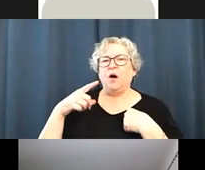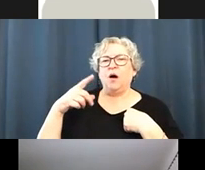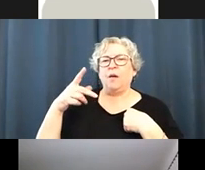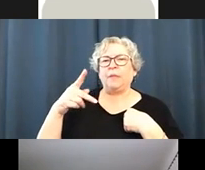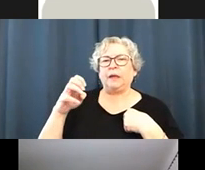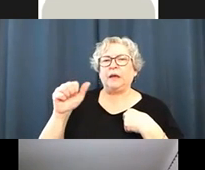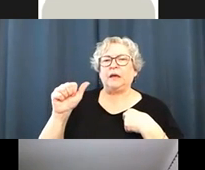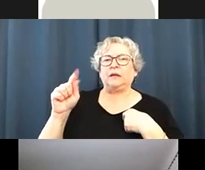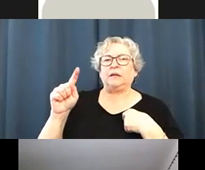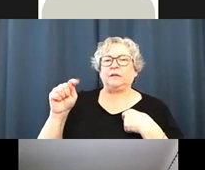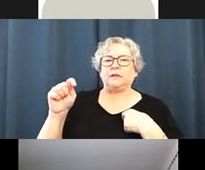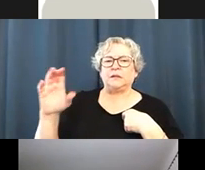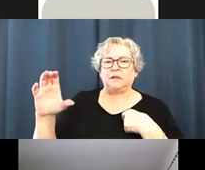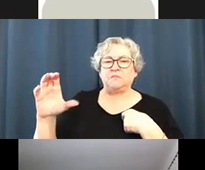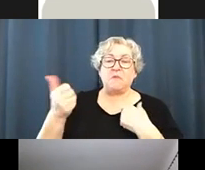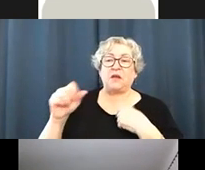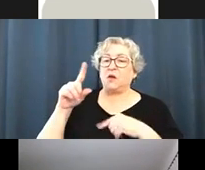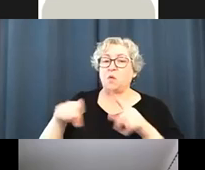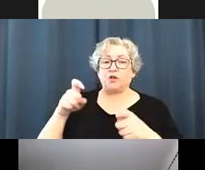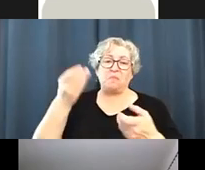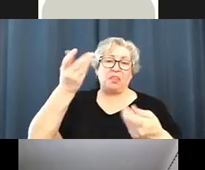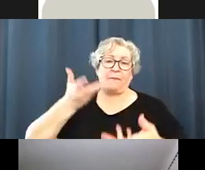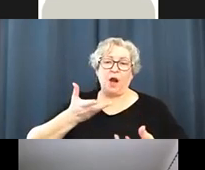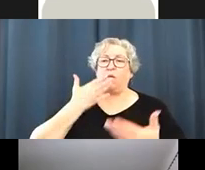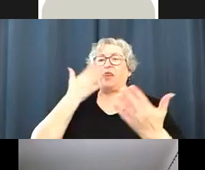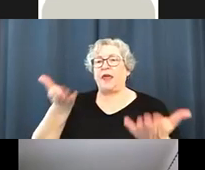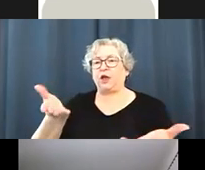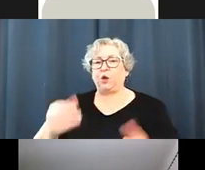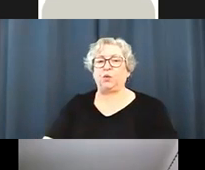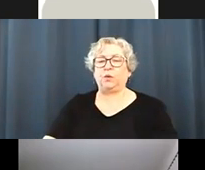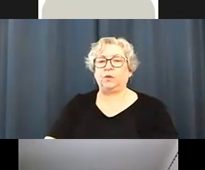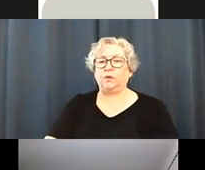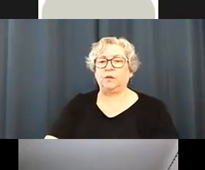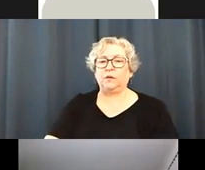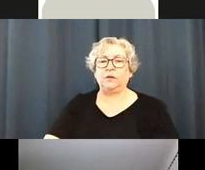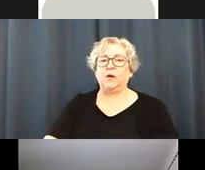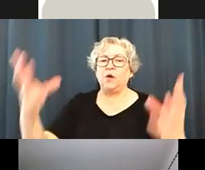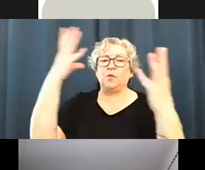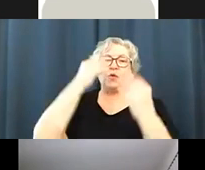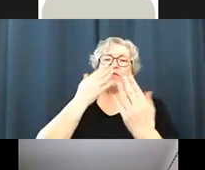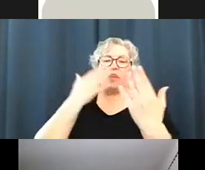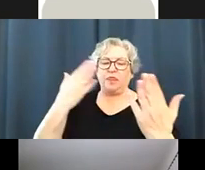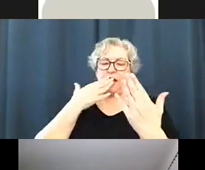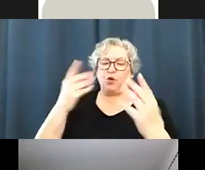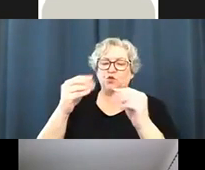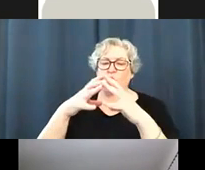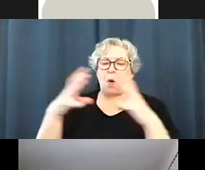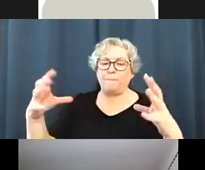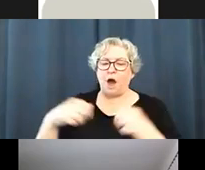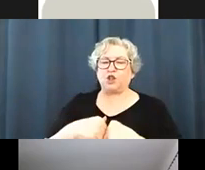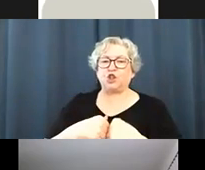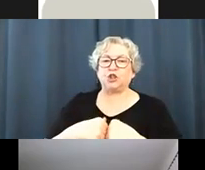you have any questions, just let us know. Thanks so much. Beautiful. Thank you, ladies, so much. And I